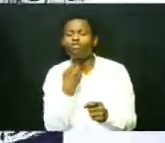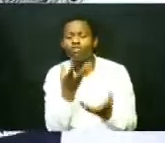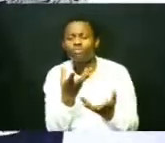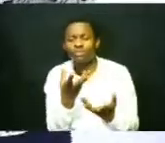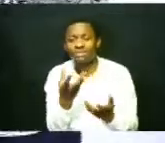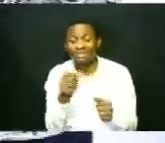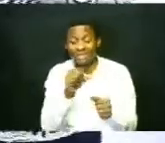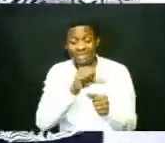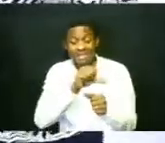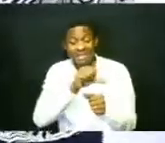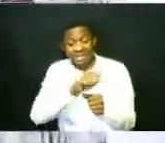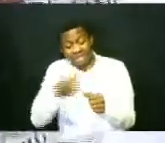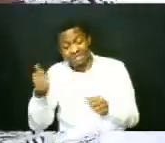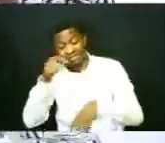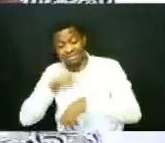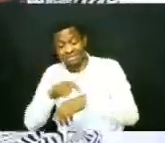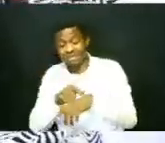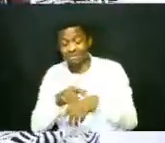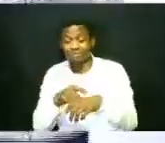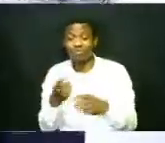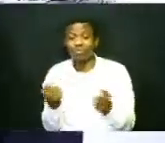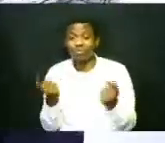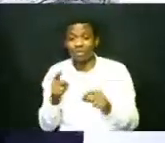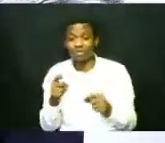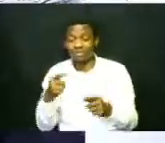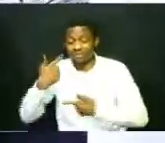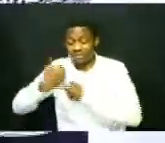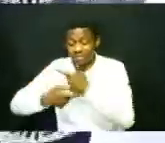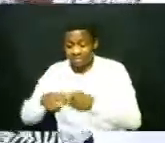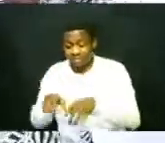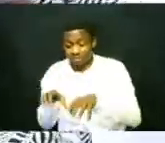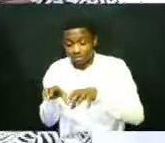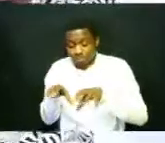Anytime grace is in motion, it is